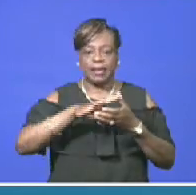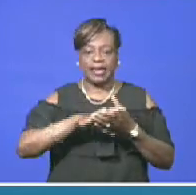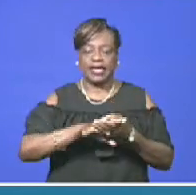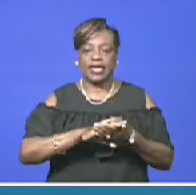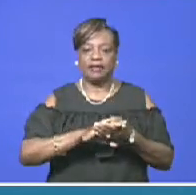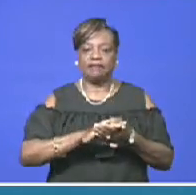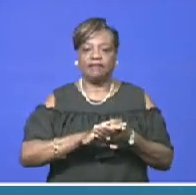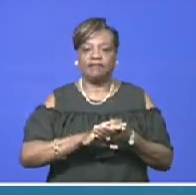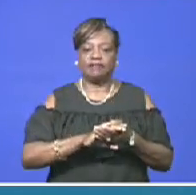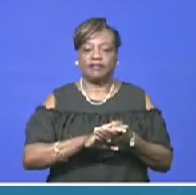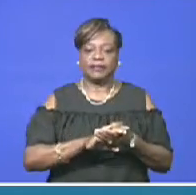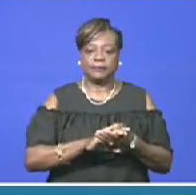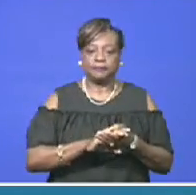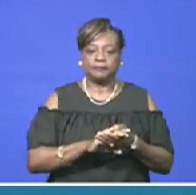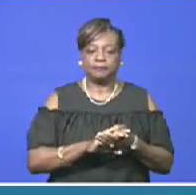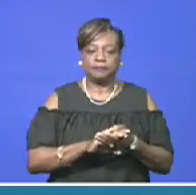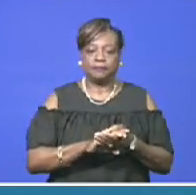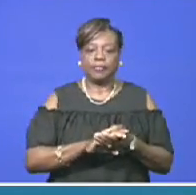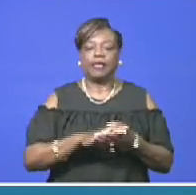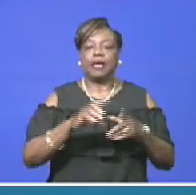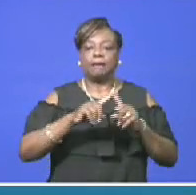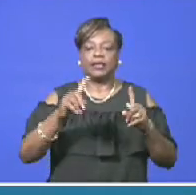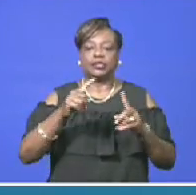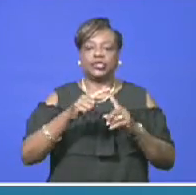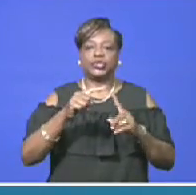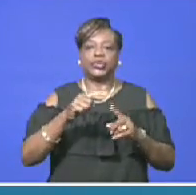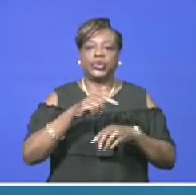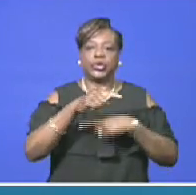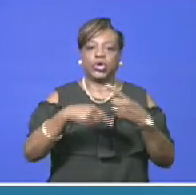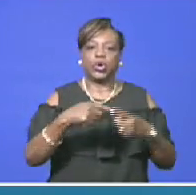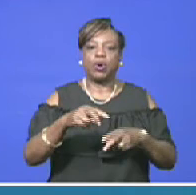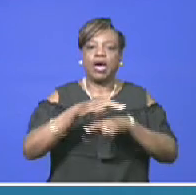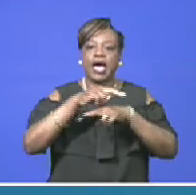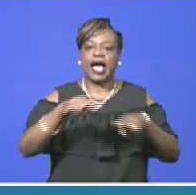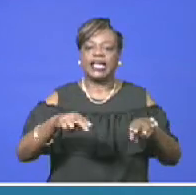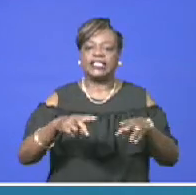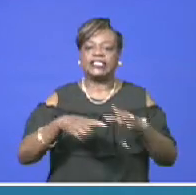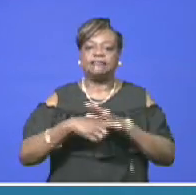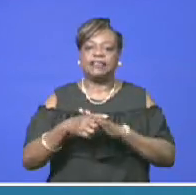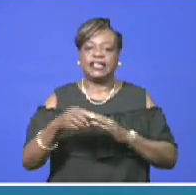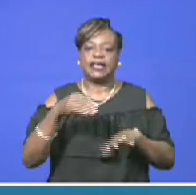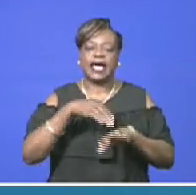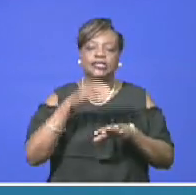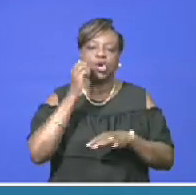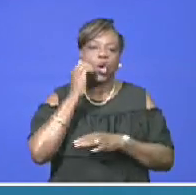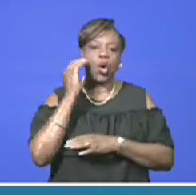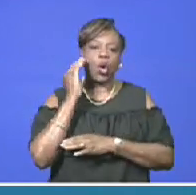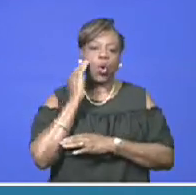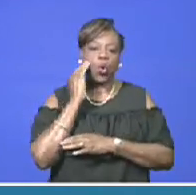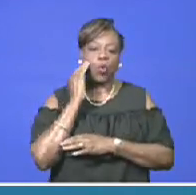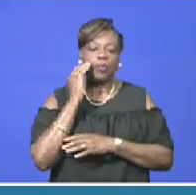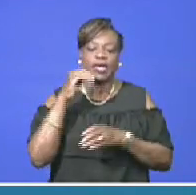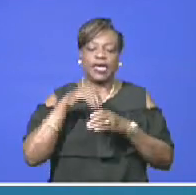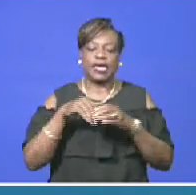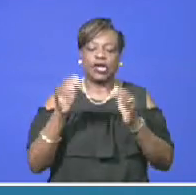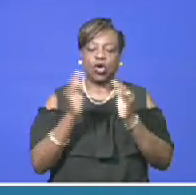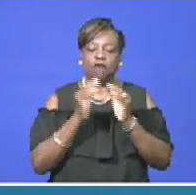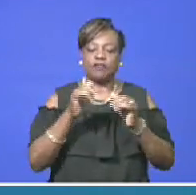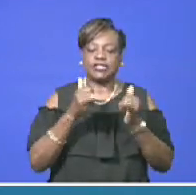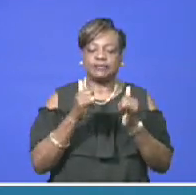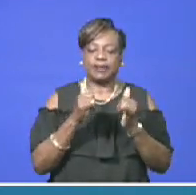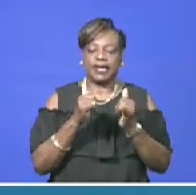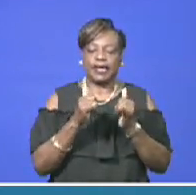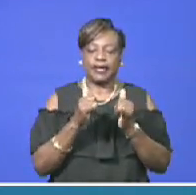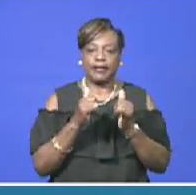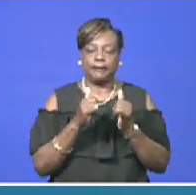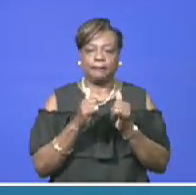only to get bowl eligible, but to go undefeated in the conference, and I mean at home, excuse me, in conference play, and six wins